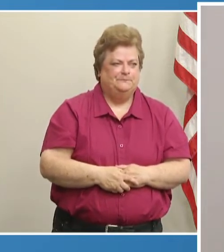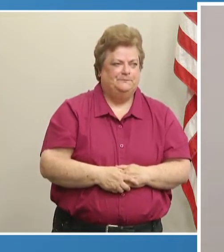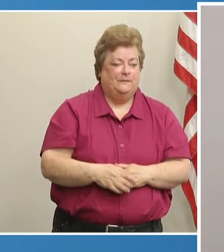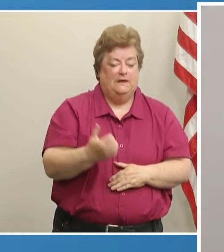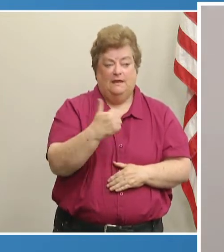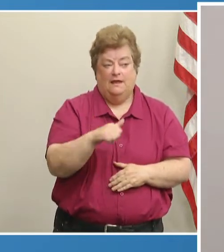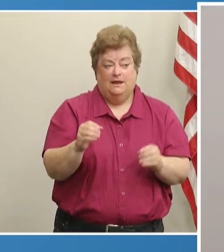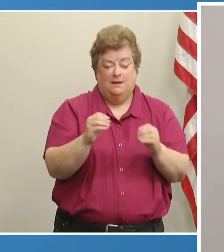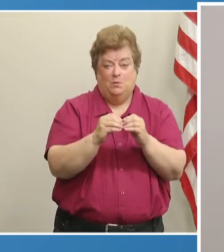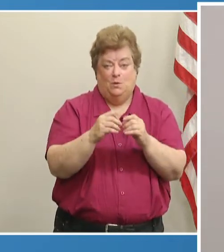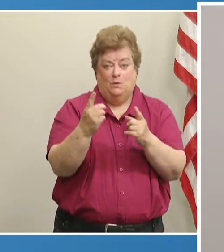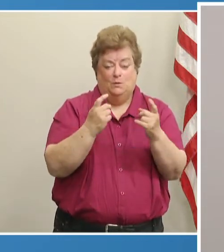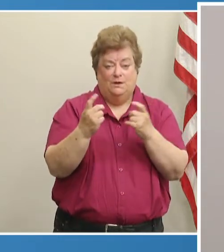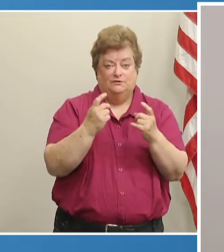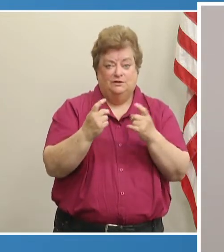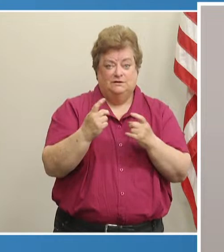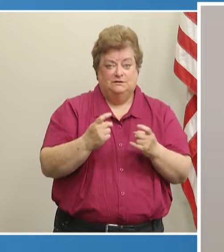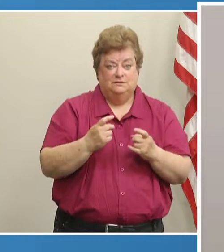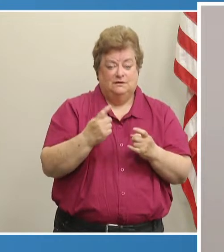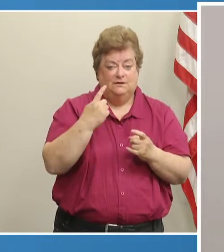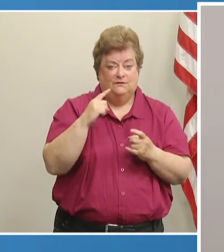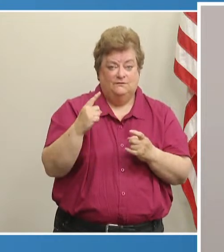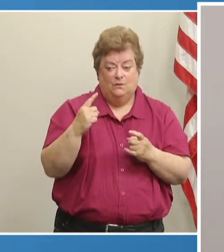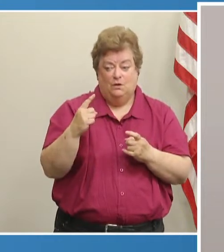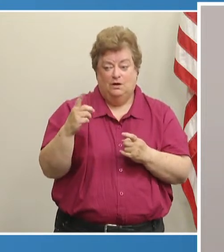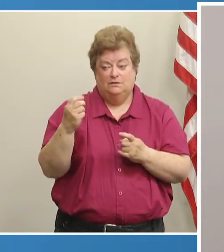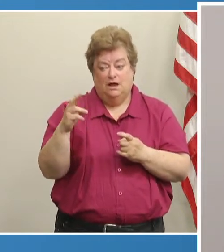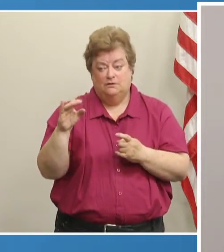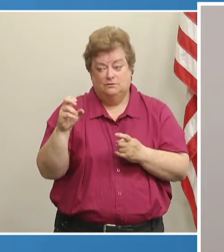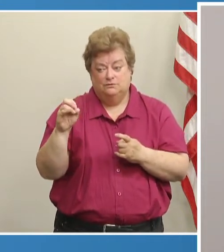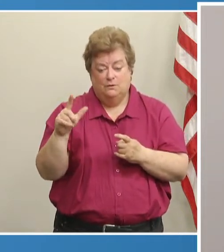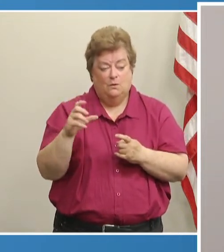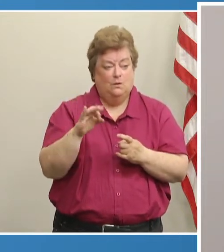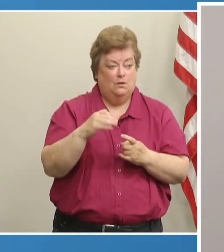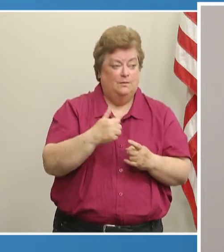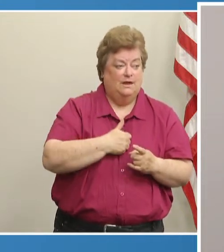Any other questions for our guests or Director Lopez or myself?